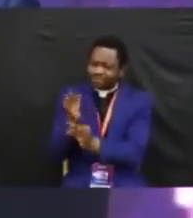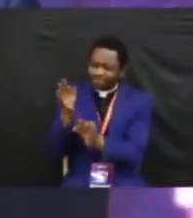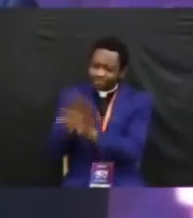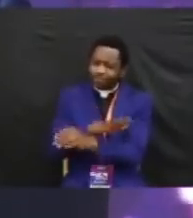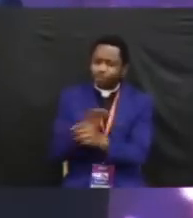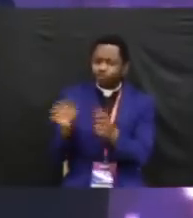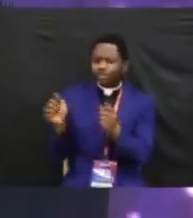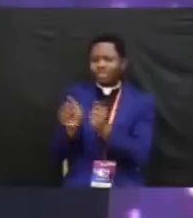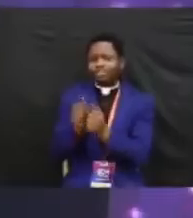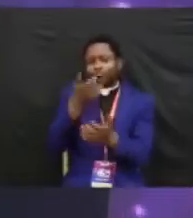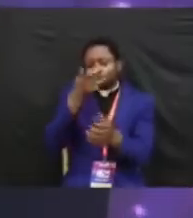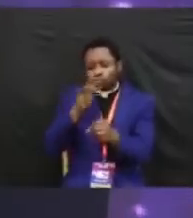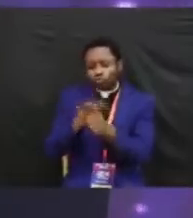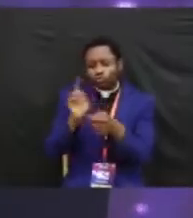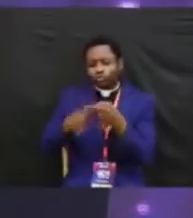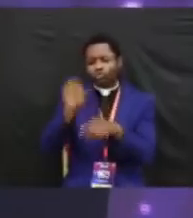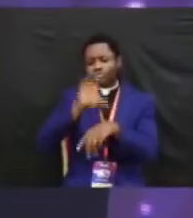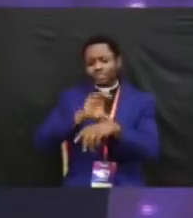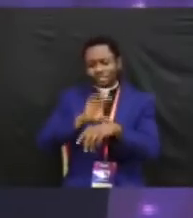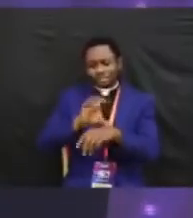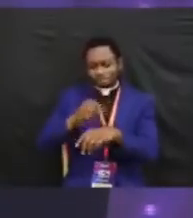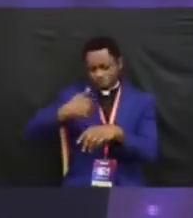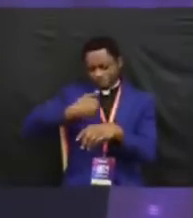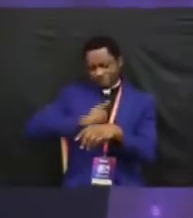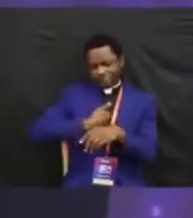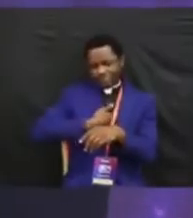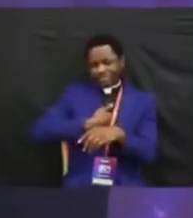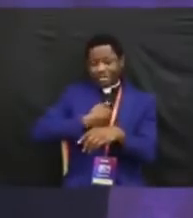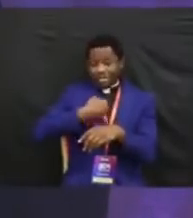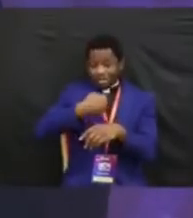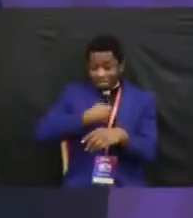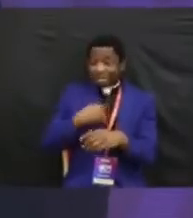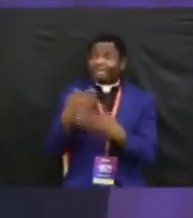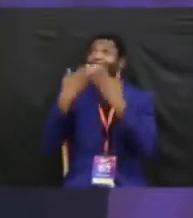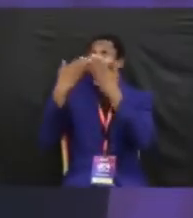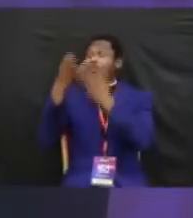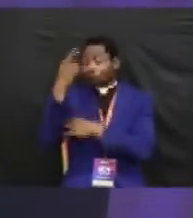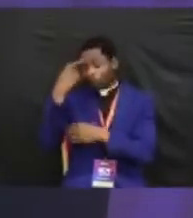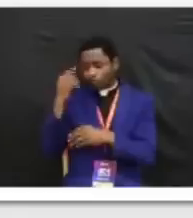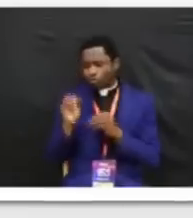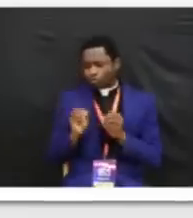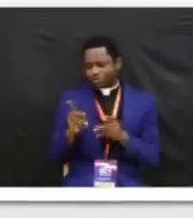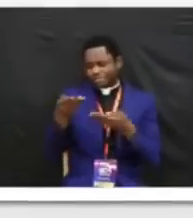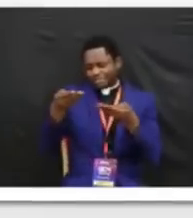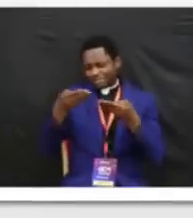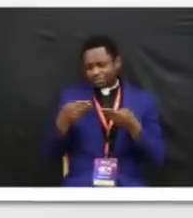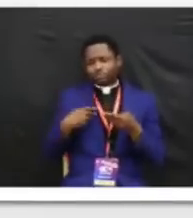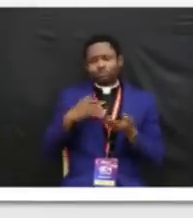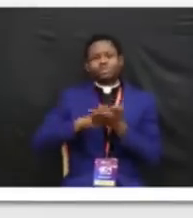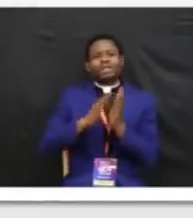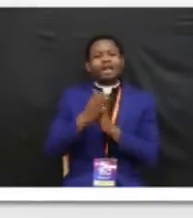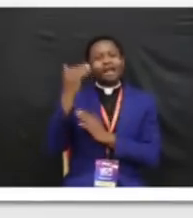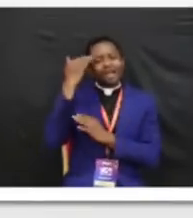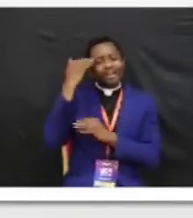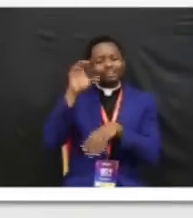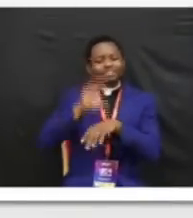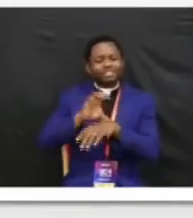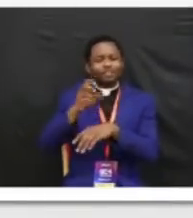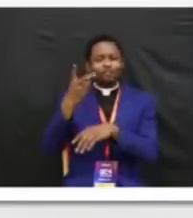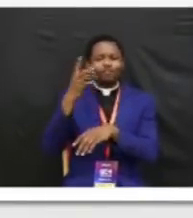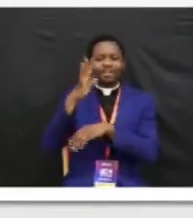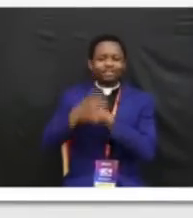church. I'm particularly grateful to him for the opportunity he has given me to head this church in the past 5